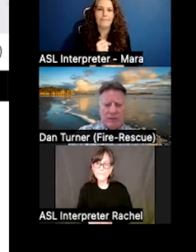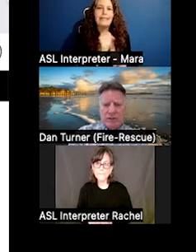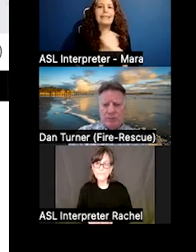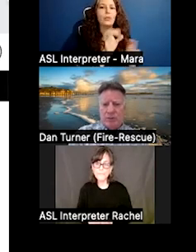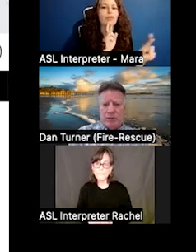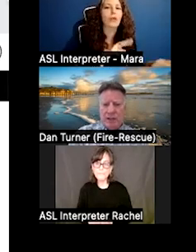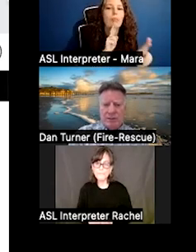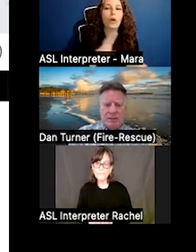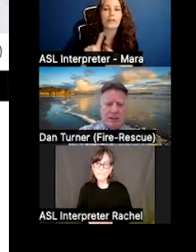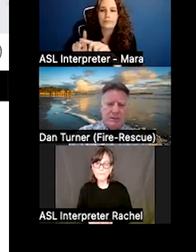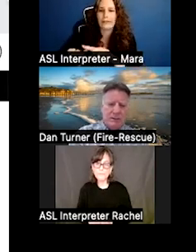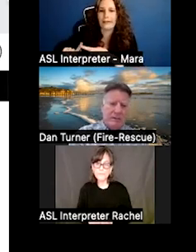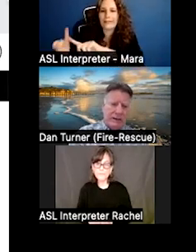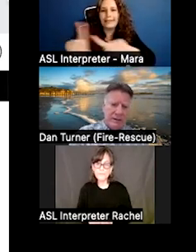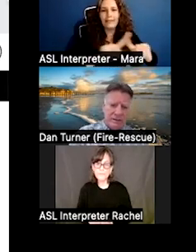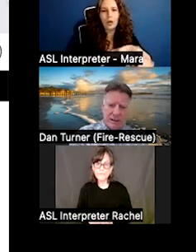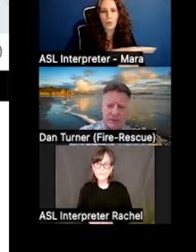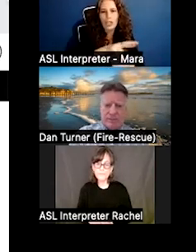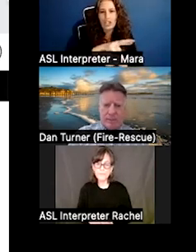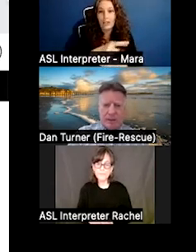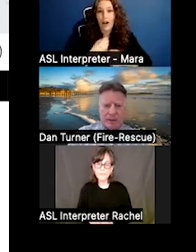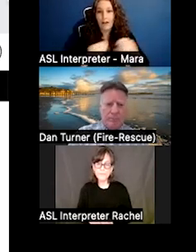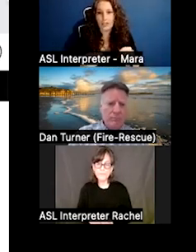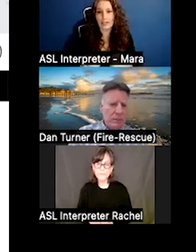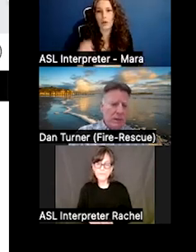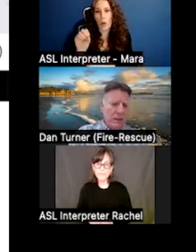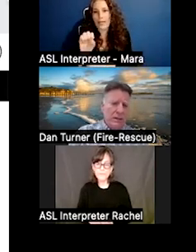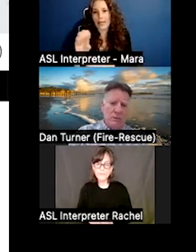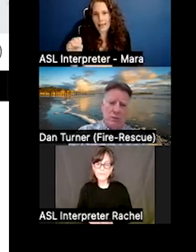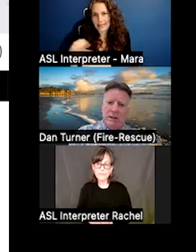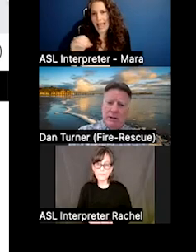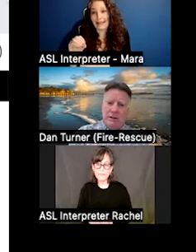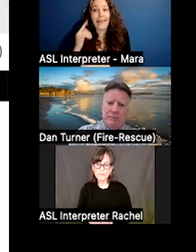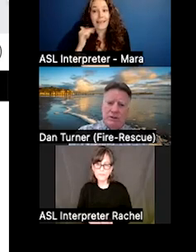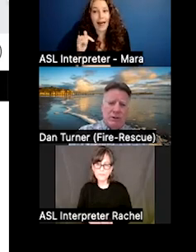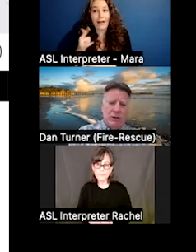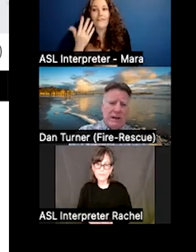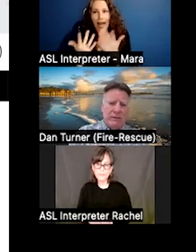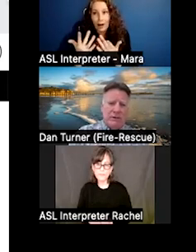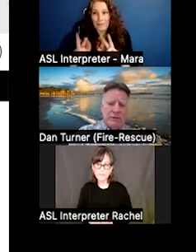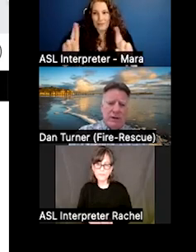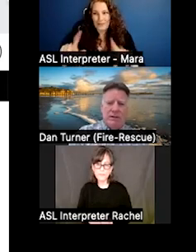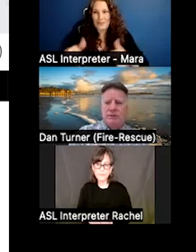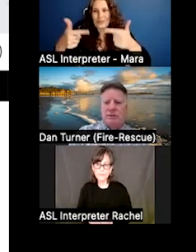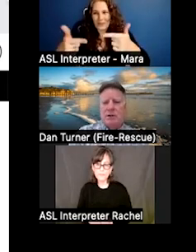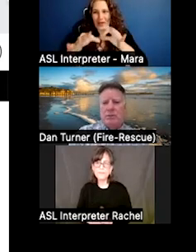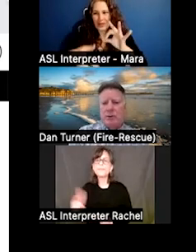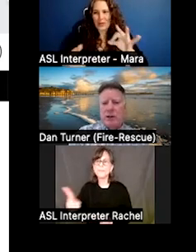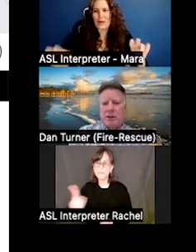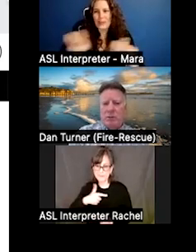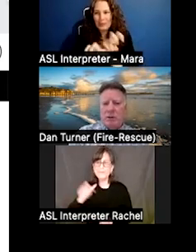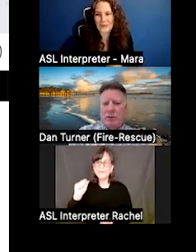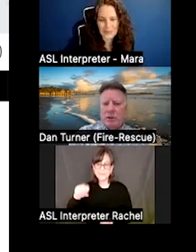regional offices, both OES and CAL FIRE in this case. And then we, very shortly after the earthquake struck,